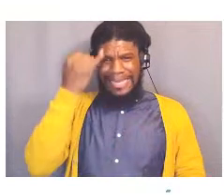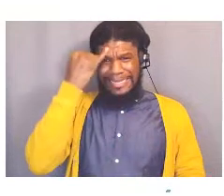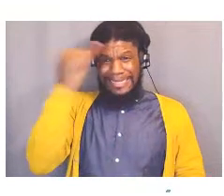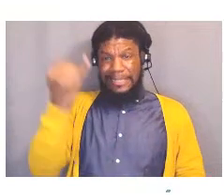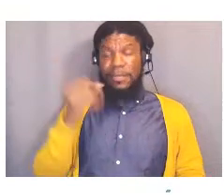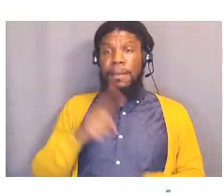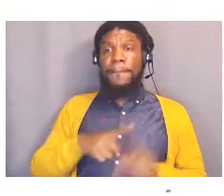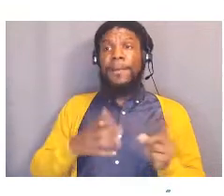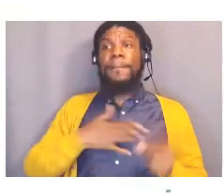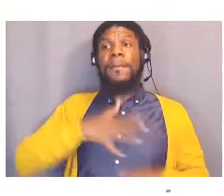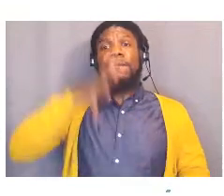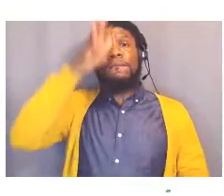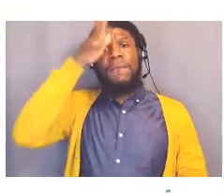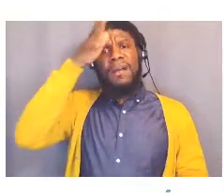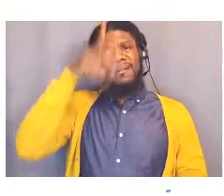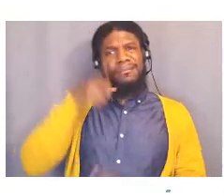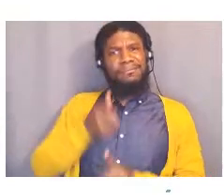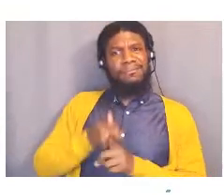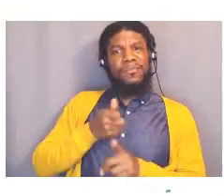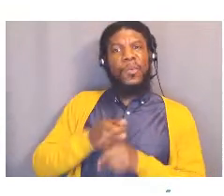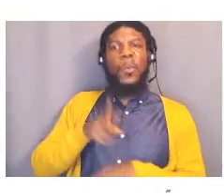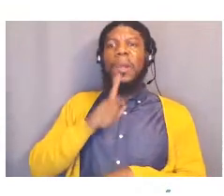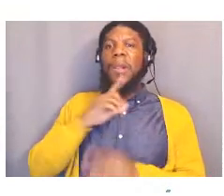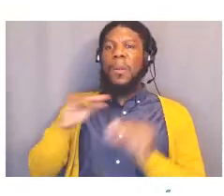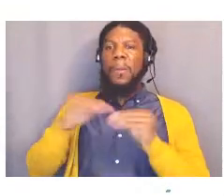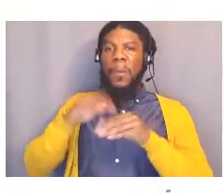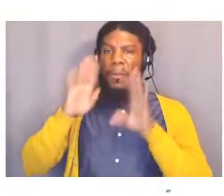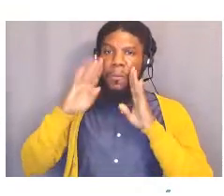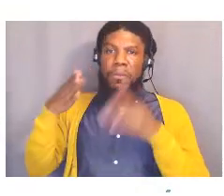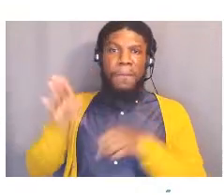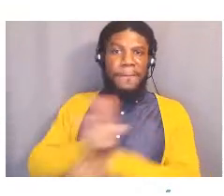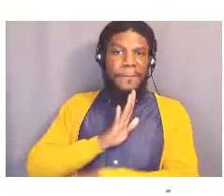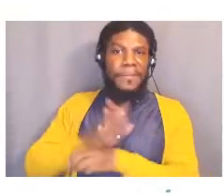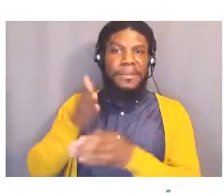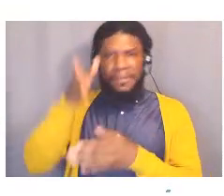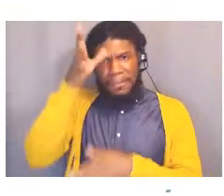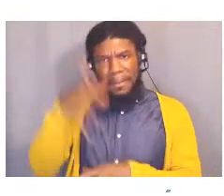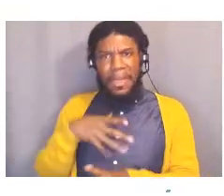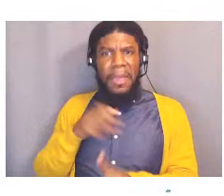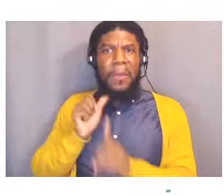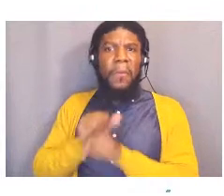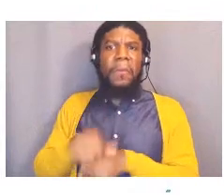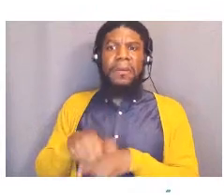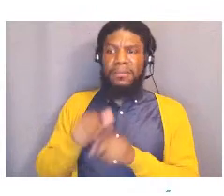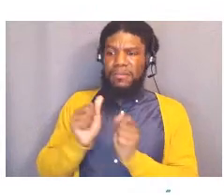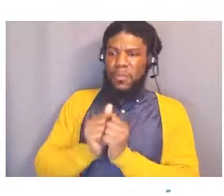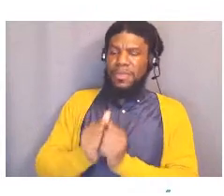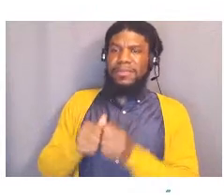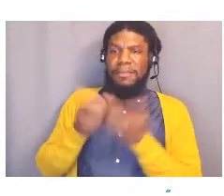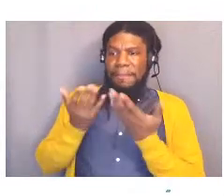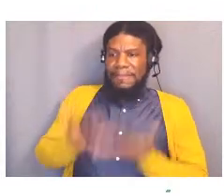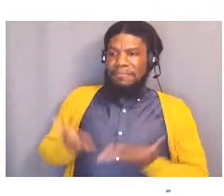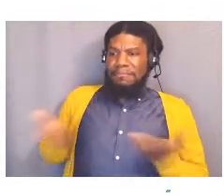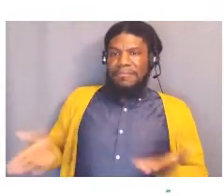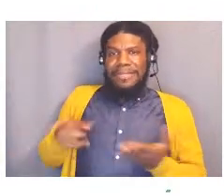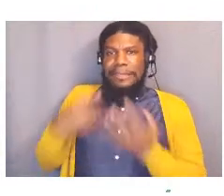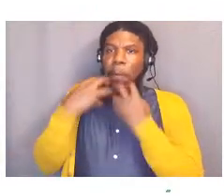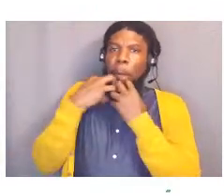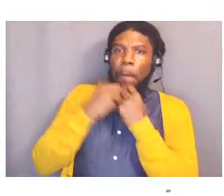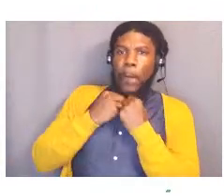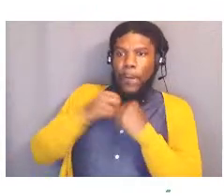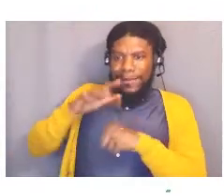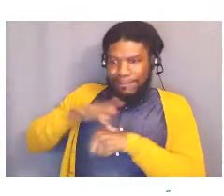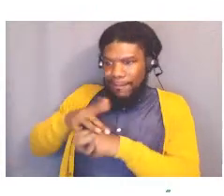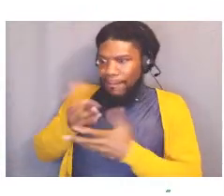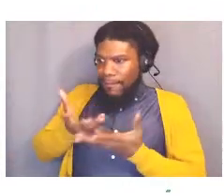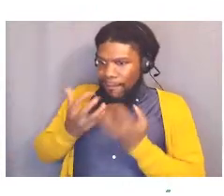my father was a businessman with materialistic values, and he felt that just writing